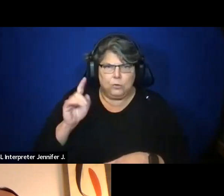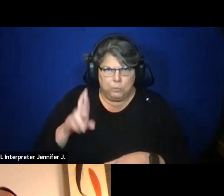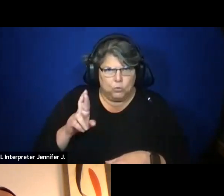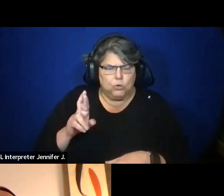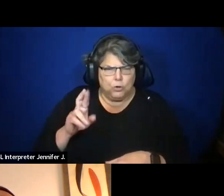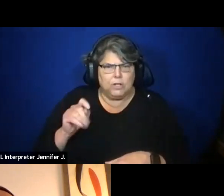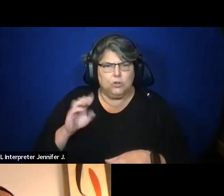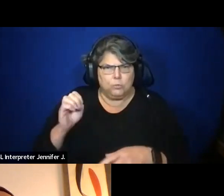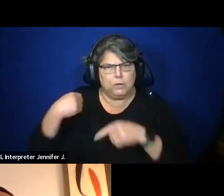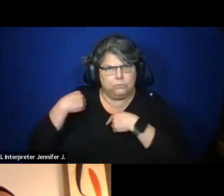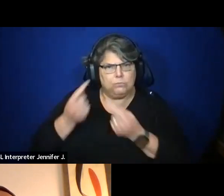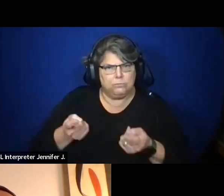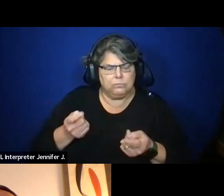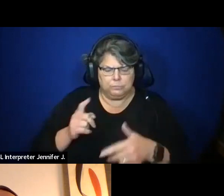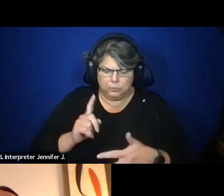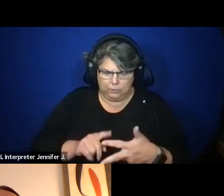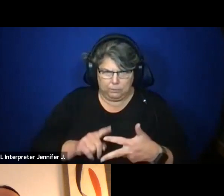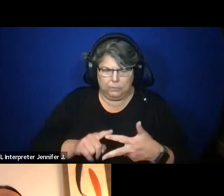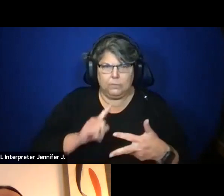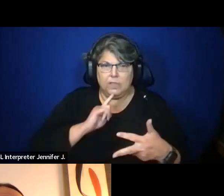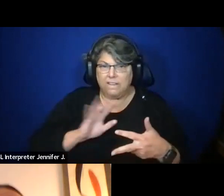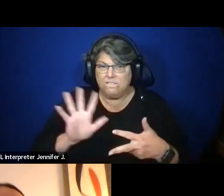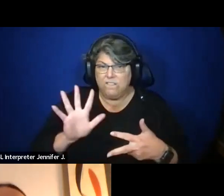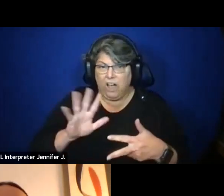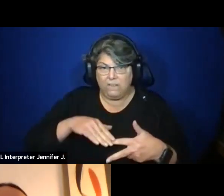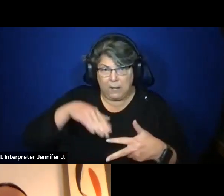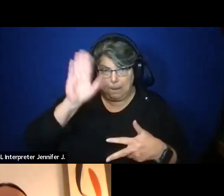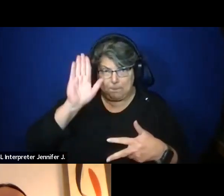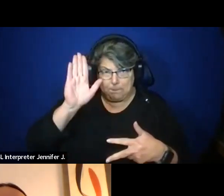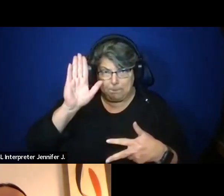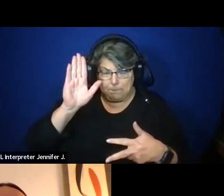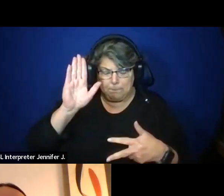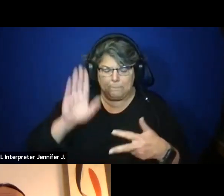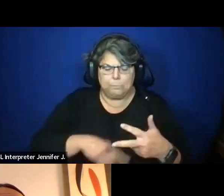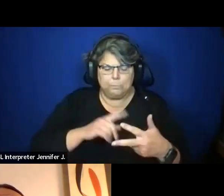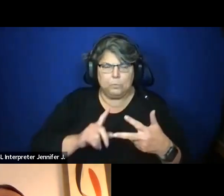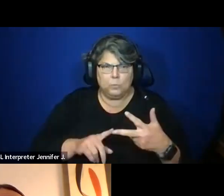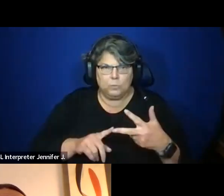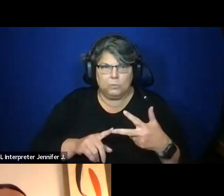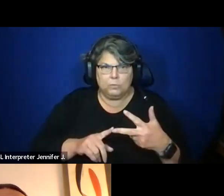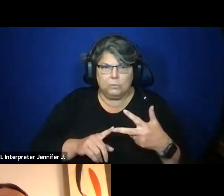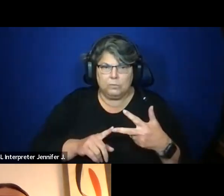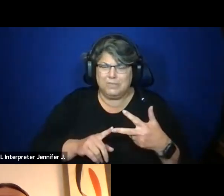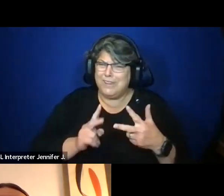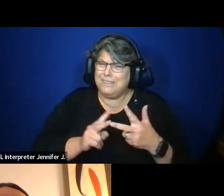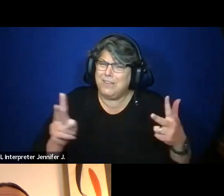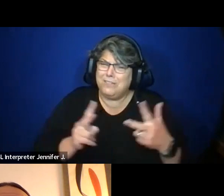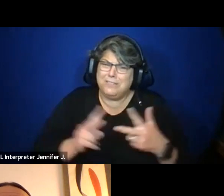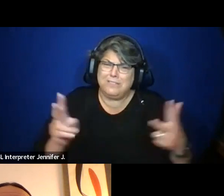be 5 years or older, right? And it's super